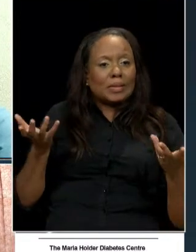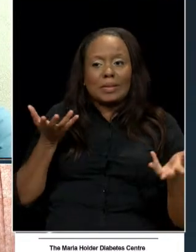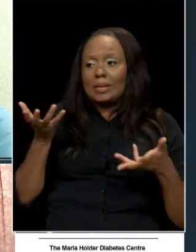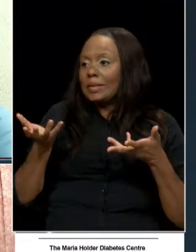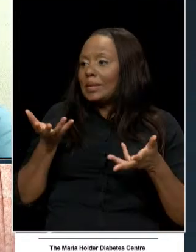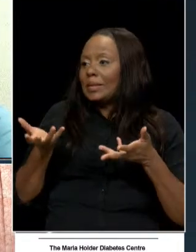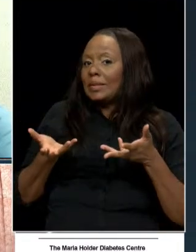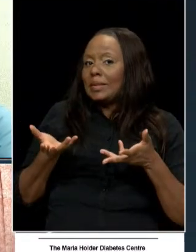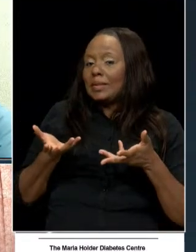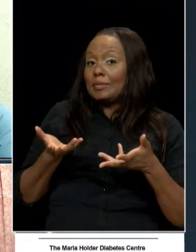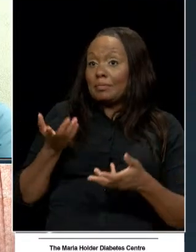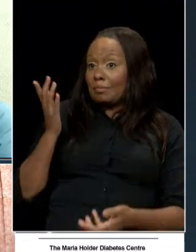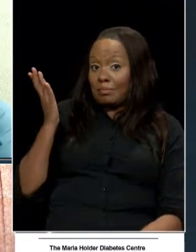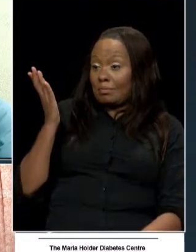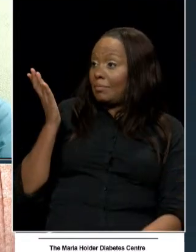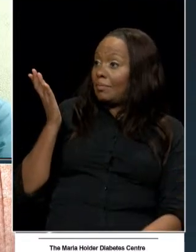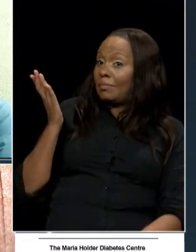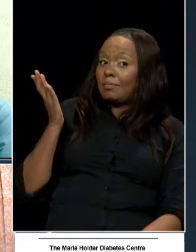Mr. Ferdinand, can you take it?